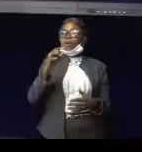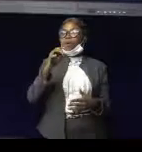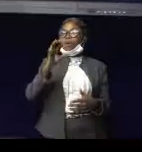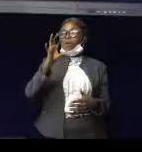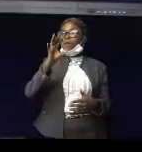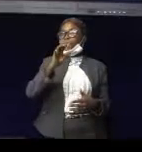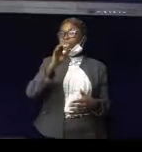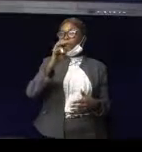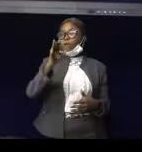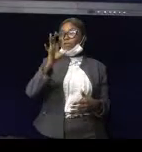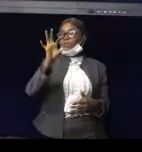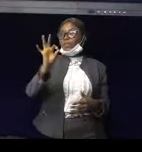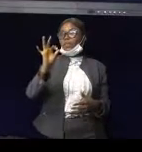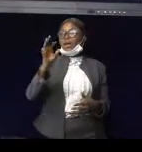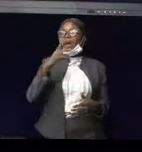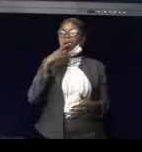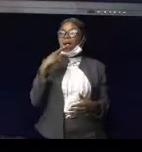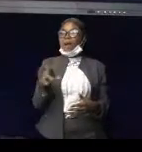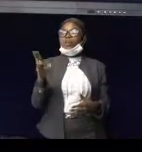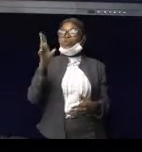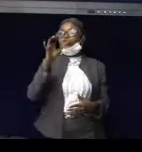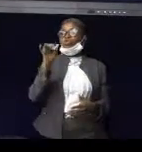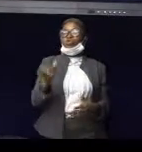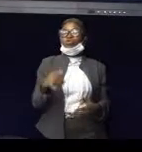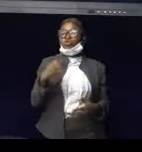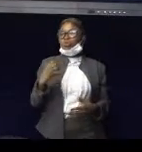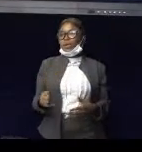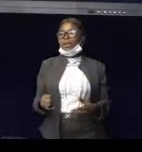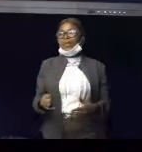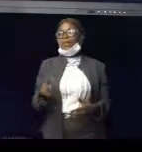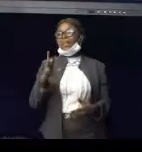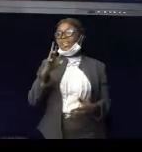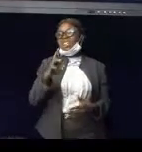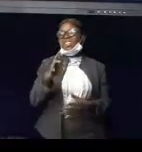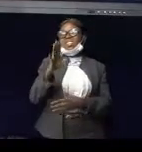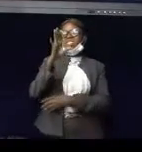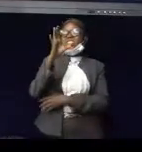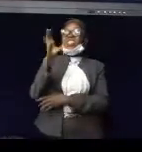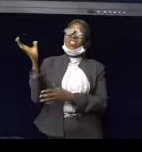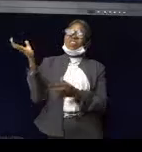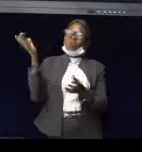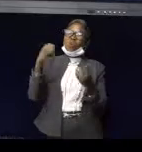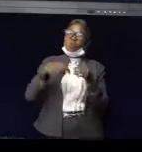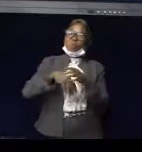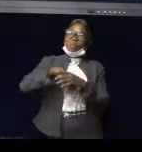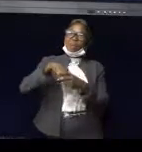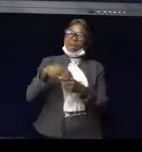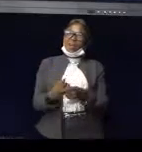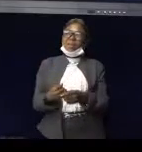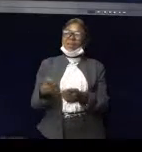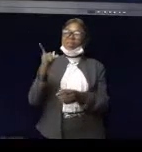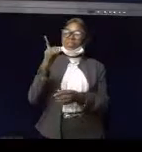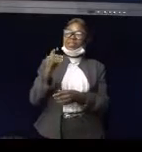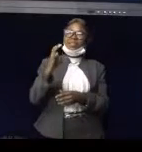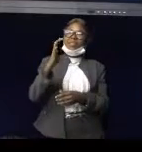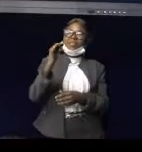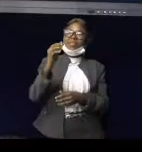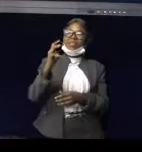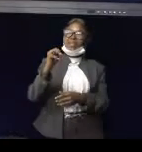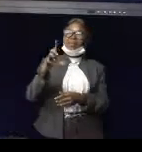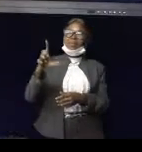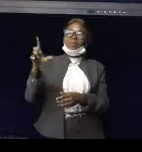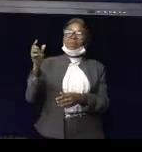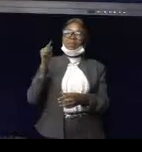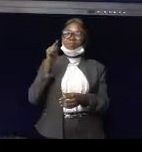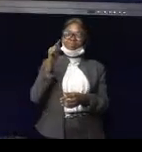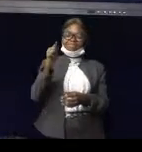little trick that will make sure you don't even bother dividing. That is because 9 itself is a magic number, okay?